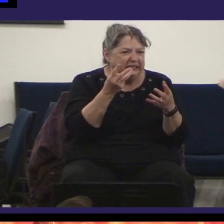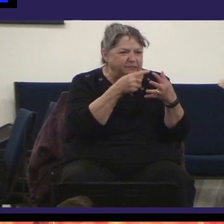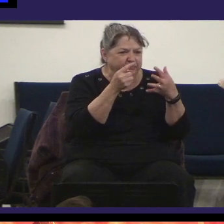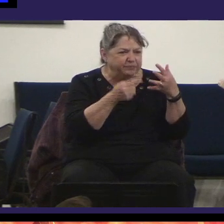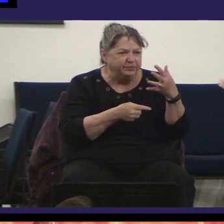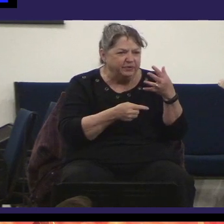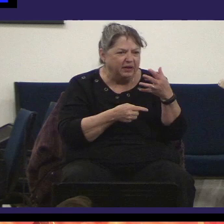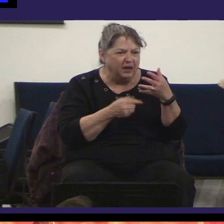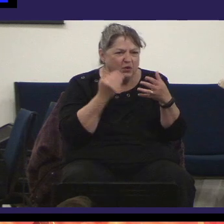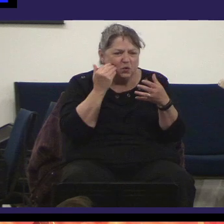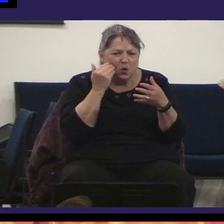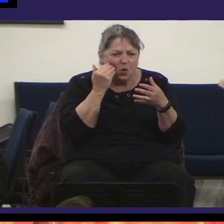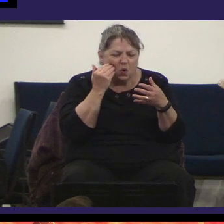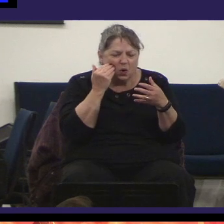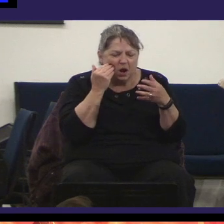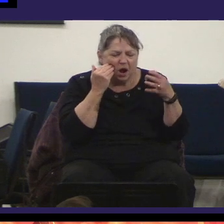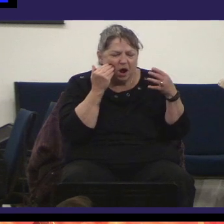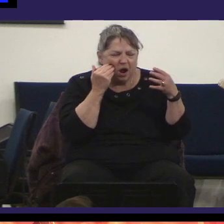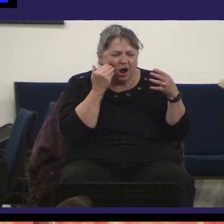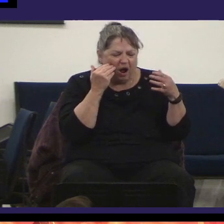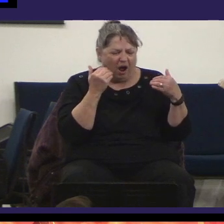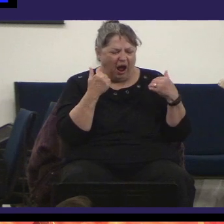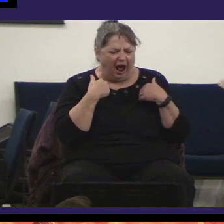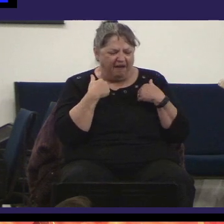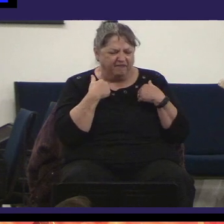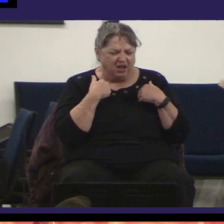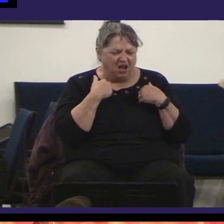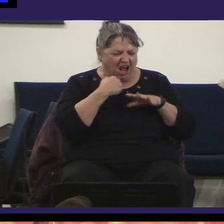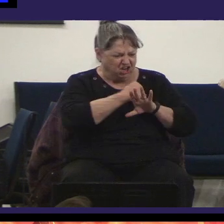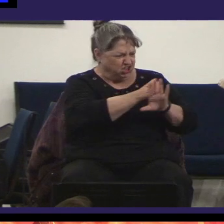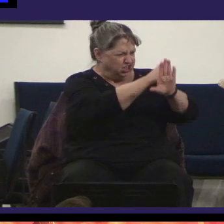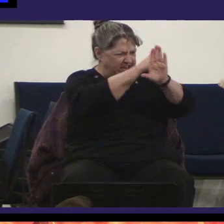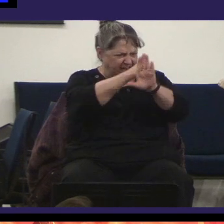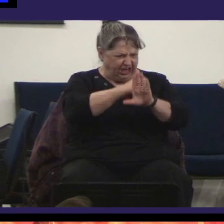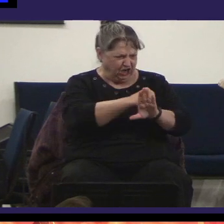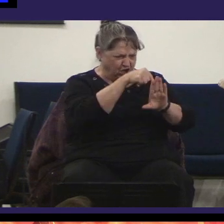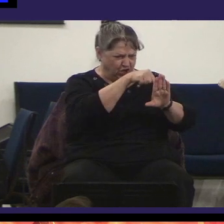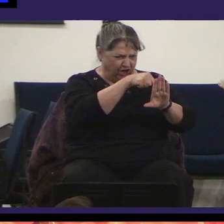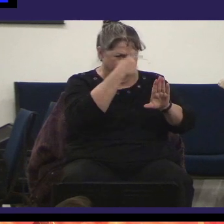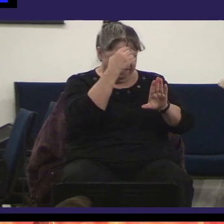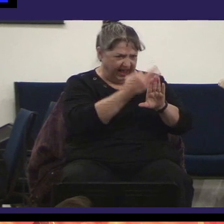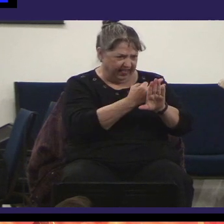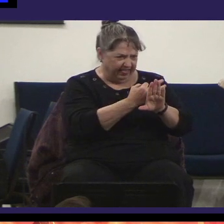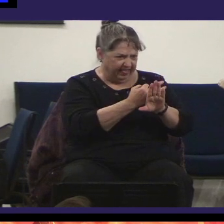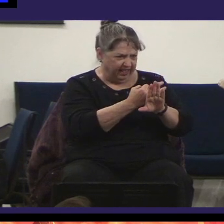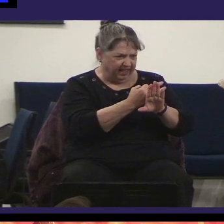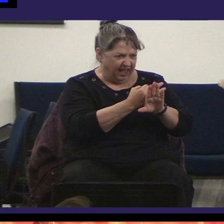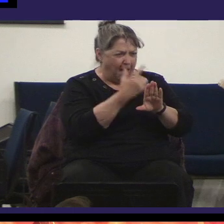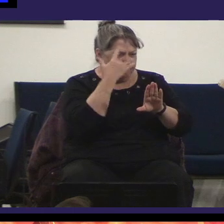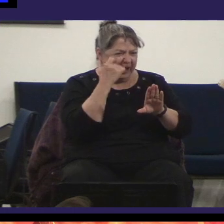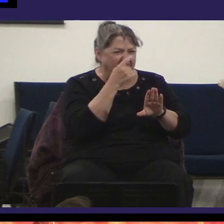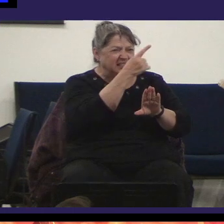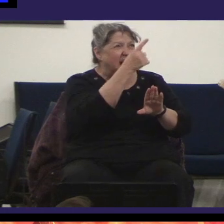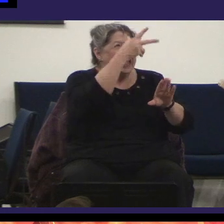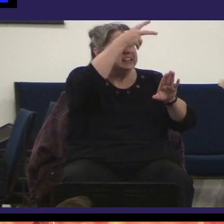shield of faith, where we can extinguish those fiery darts from where? From the enemy,